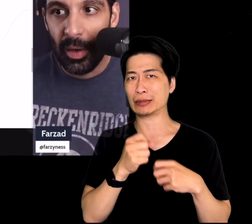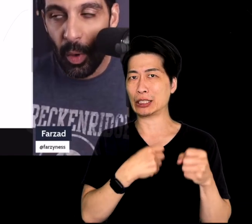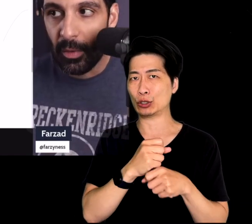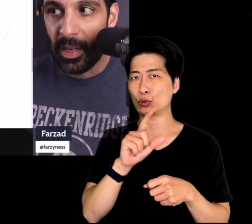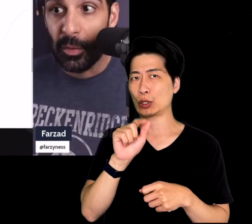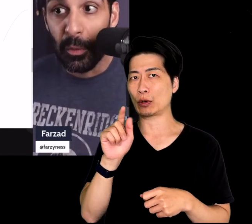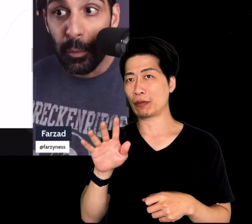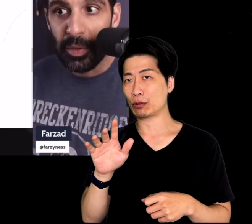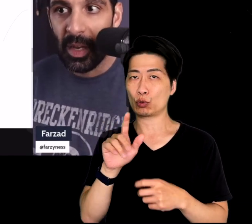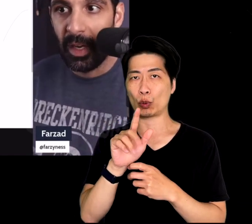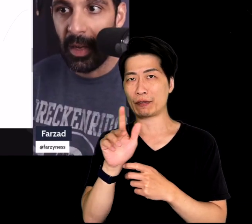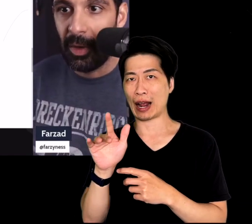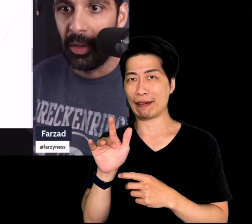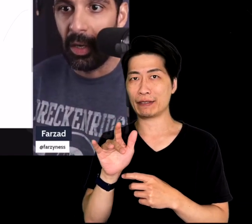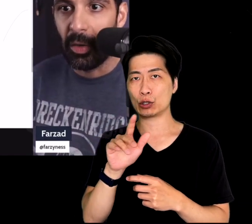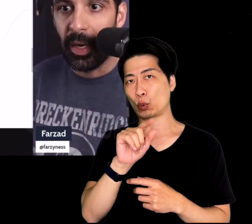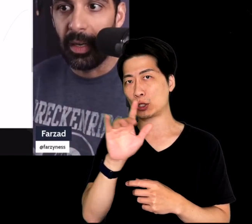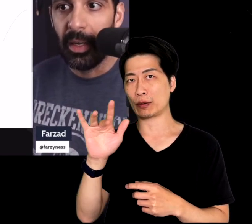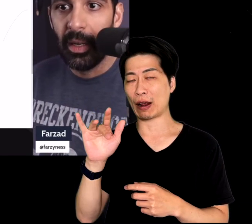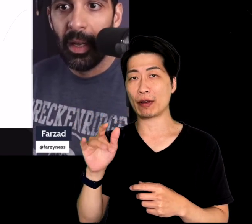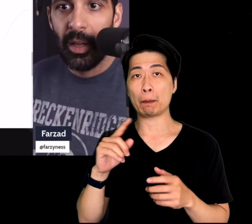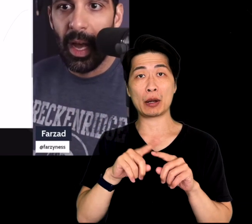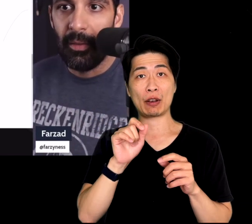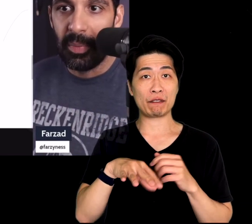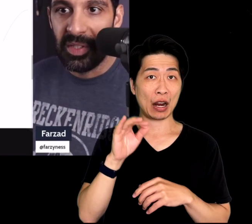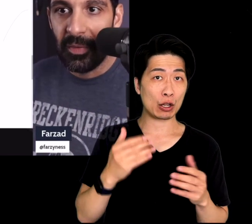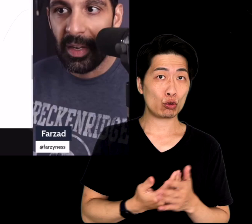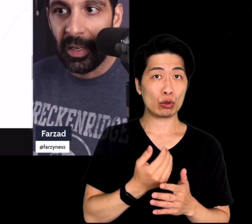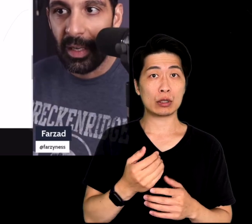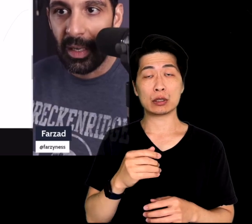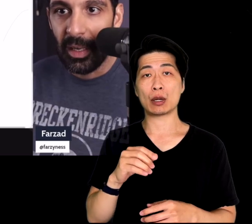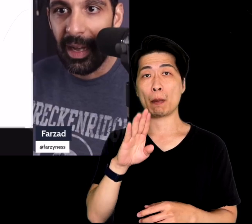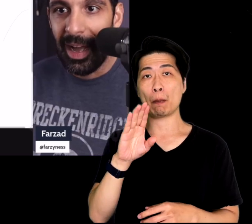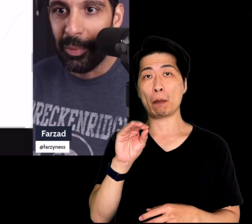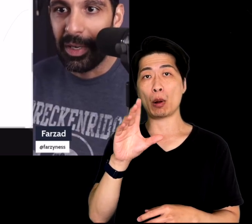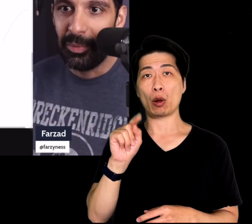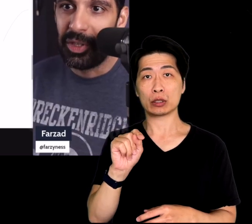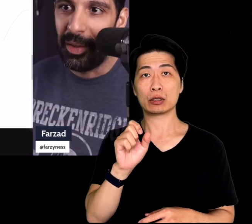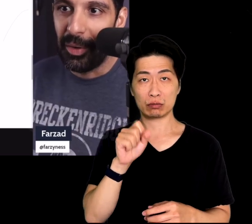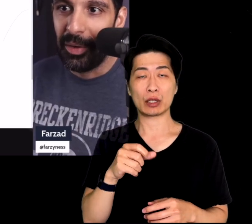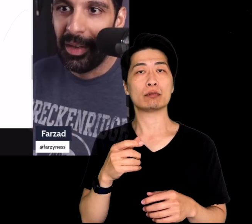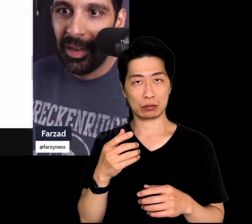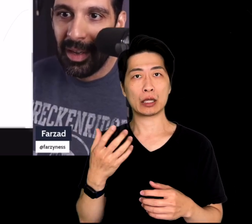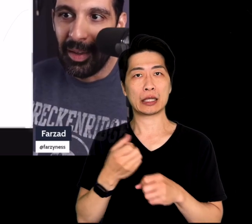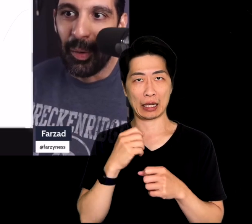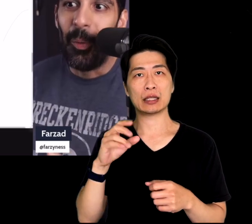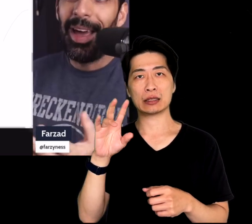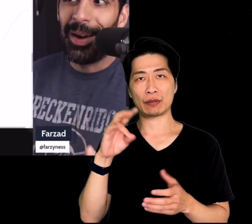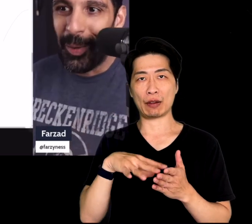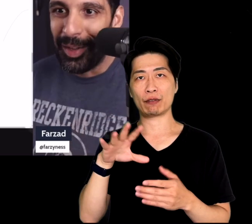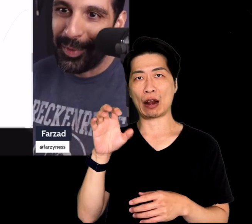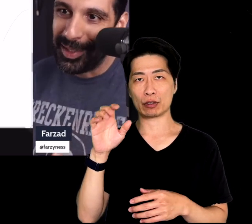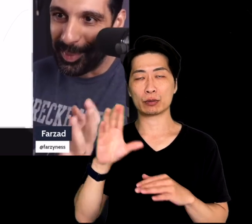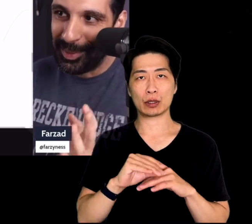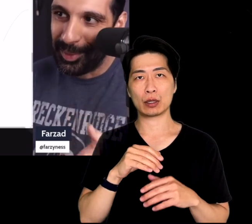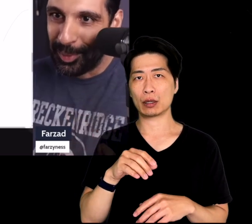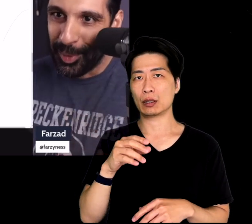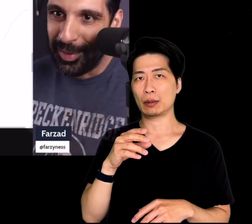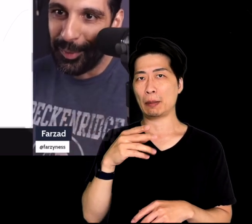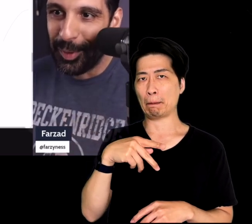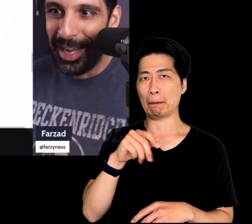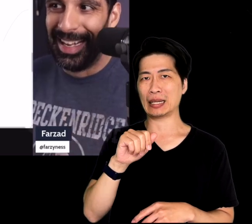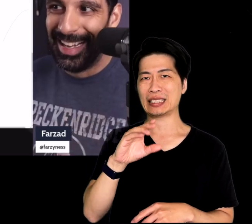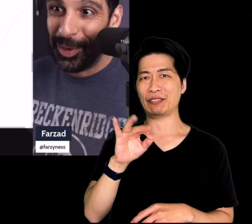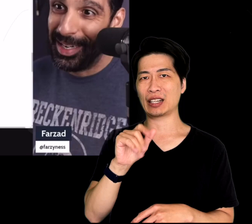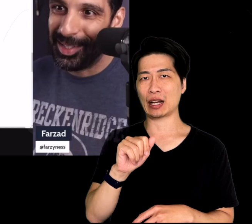Bolt, it qualifies for the full $7,500 credit. You have a Pacifica hybrid, which I don't know why that qualifies, but